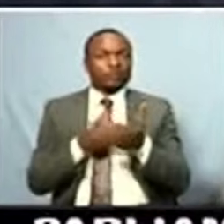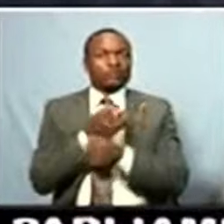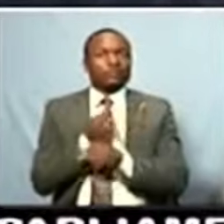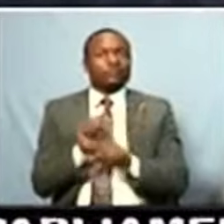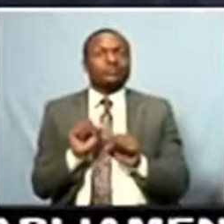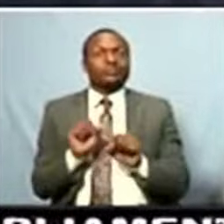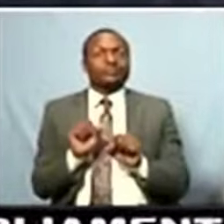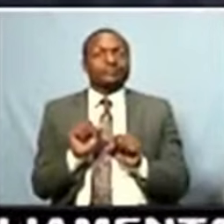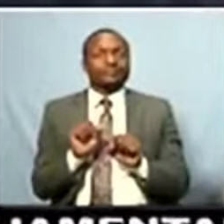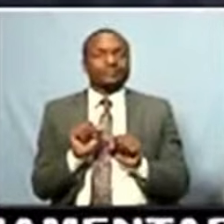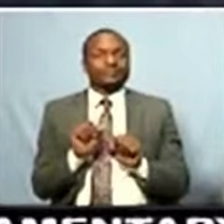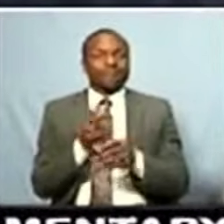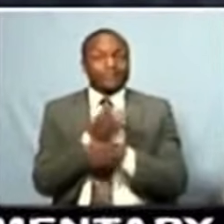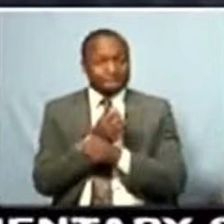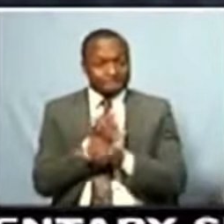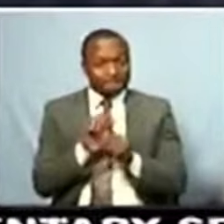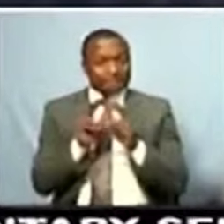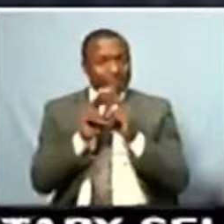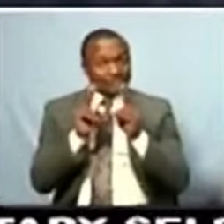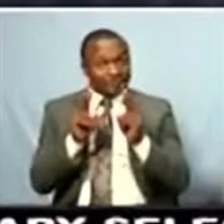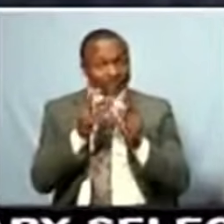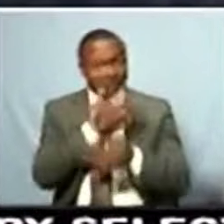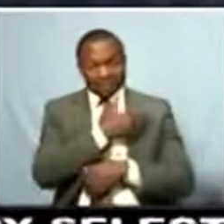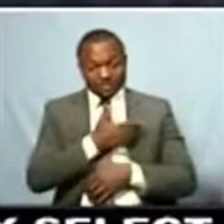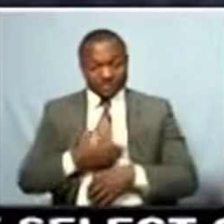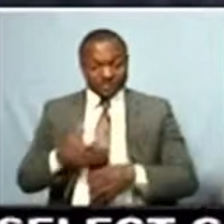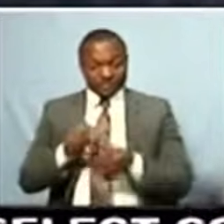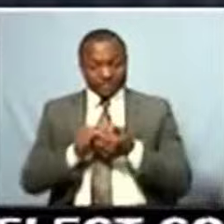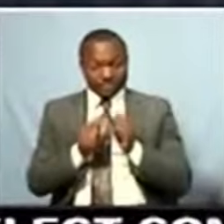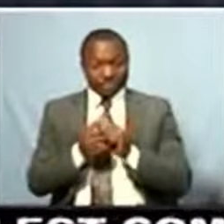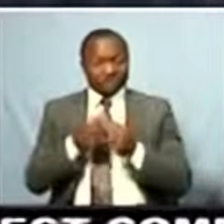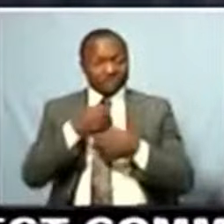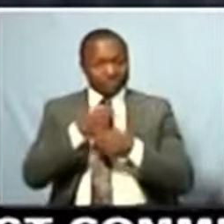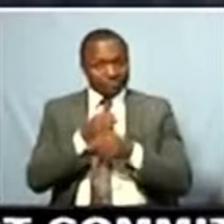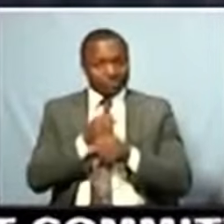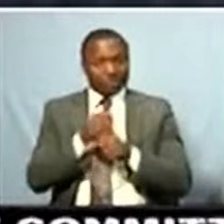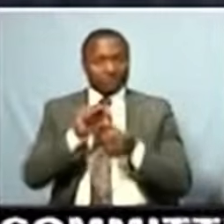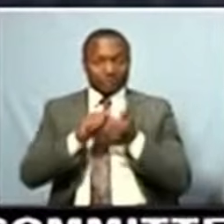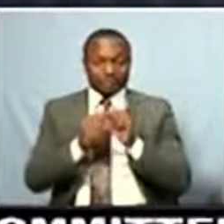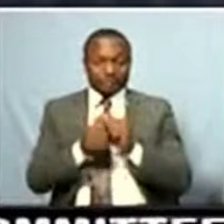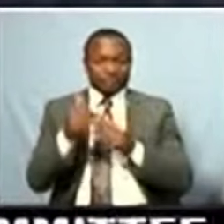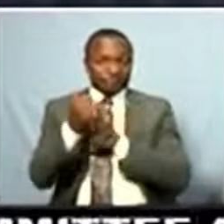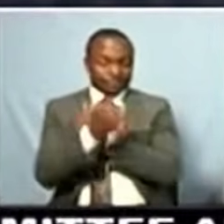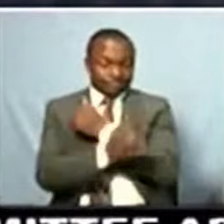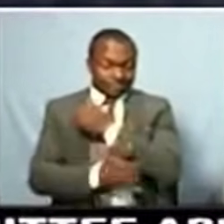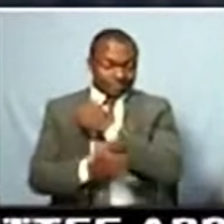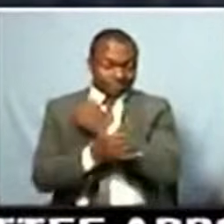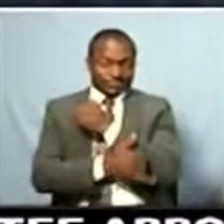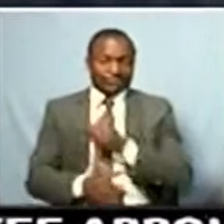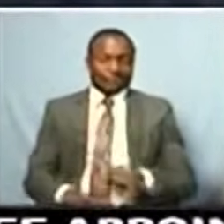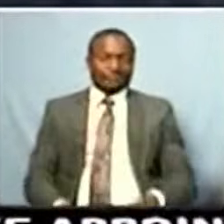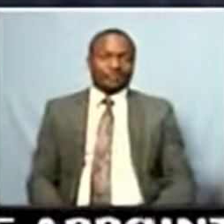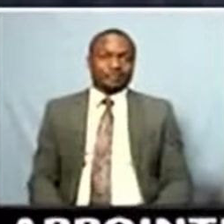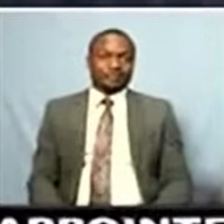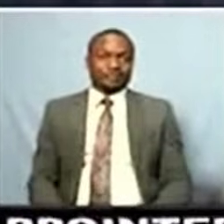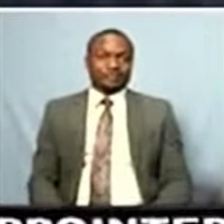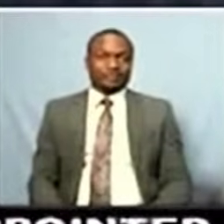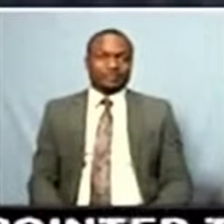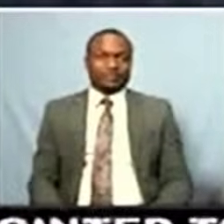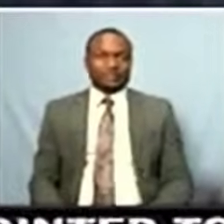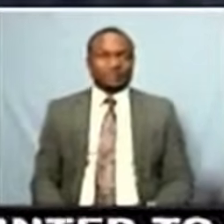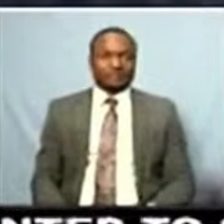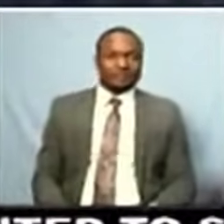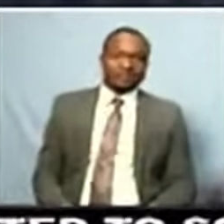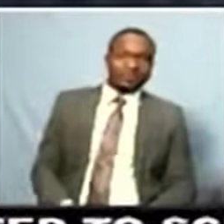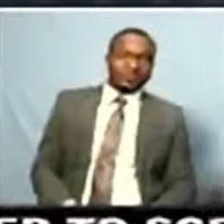addressing? We are addressing a very, very serious problem which actually can create chaos in the country. Especially